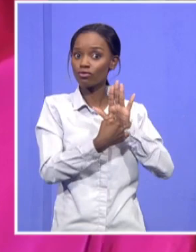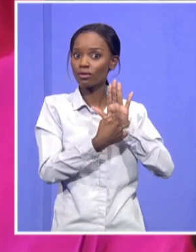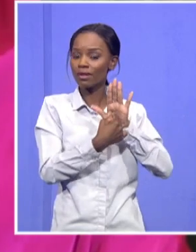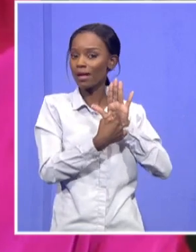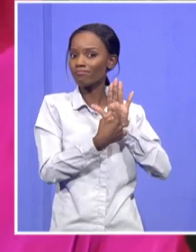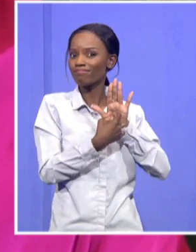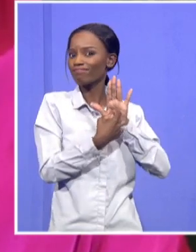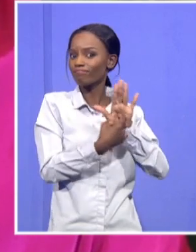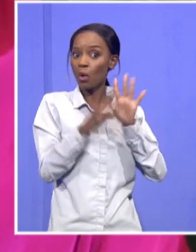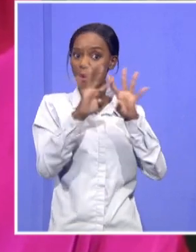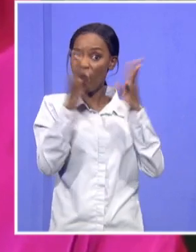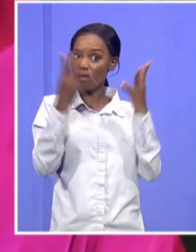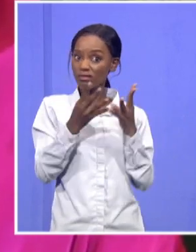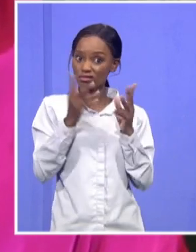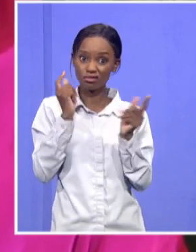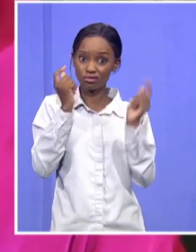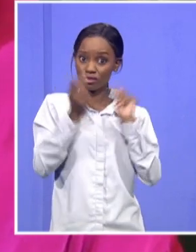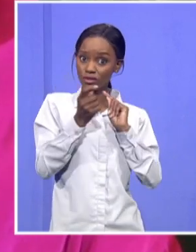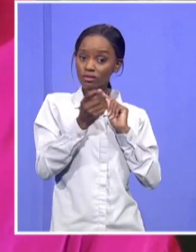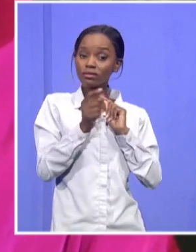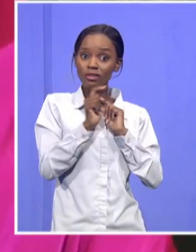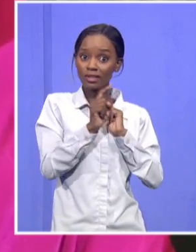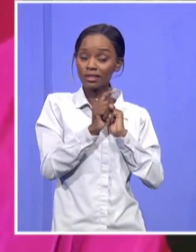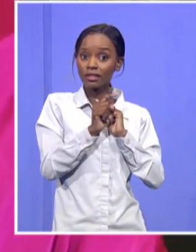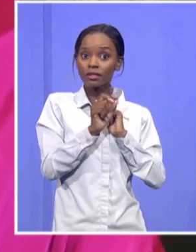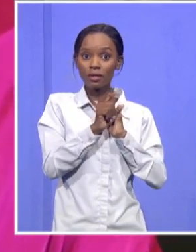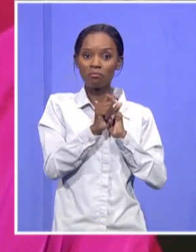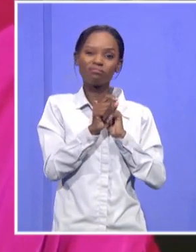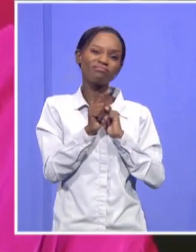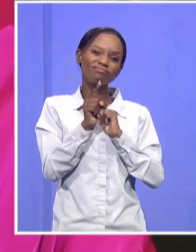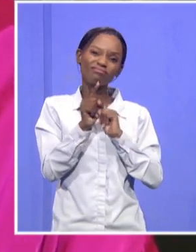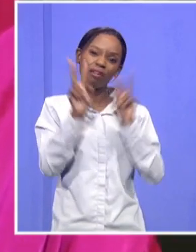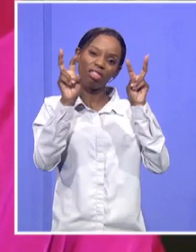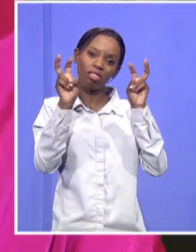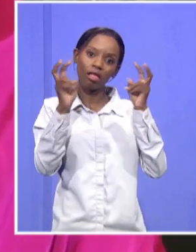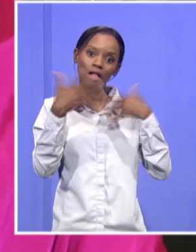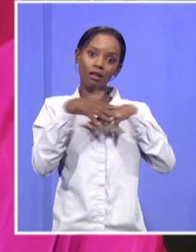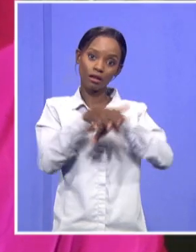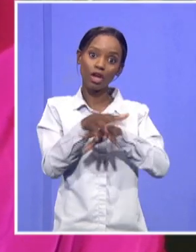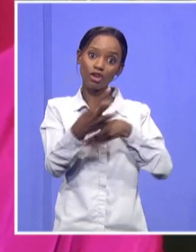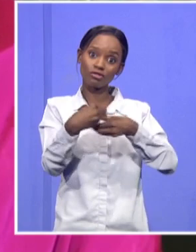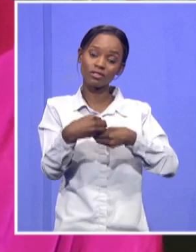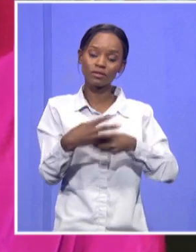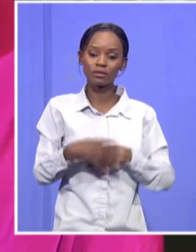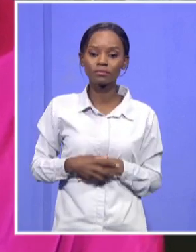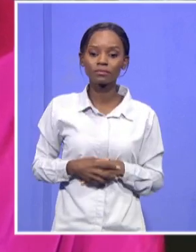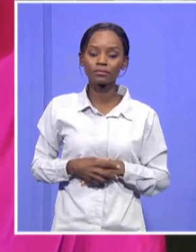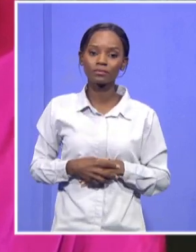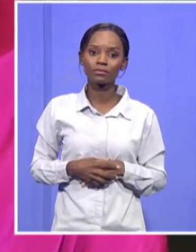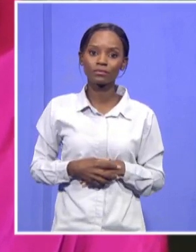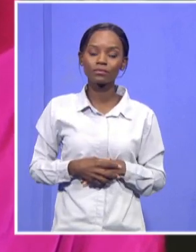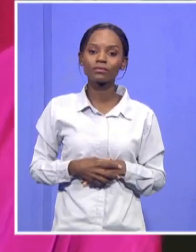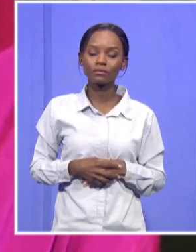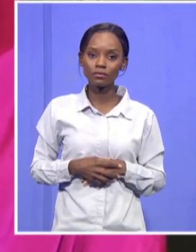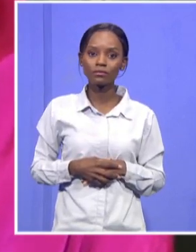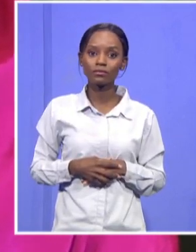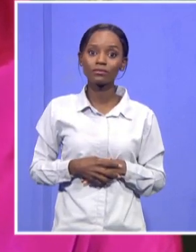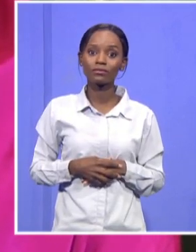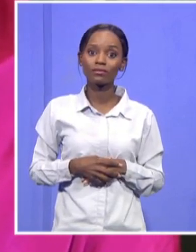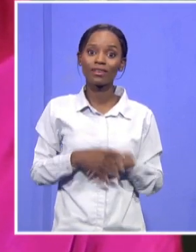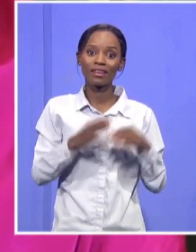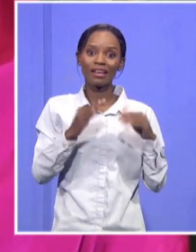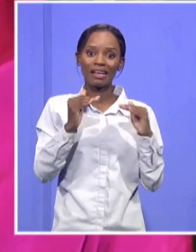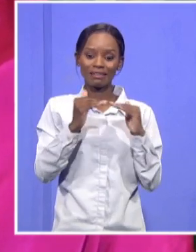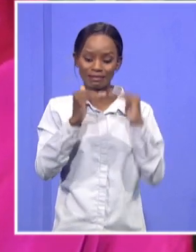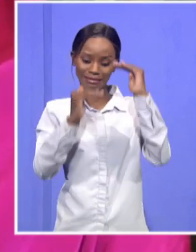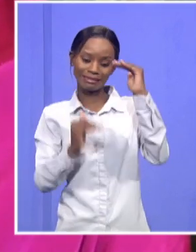world in general, just in case of inclusivity? Well, the fact is that we are in, I would say, in an inequality